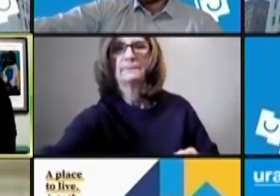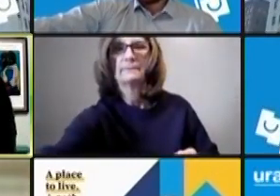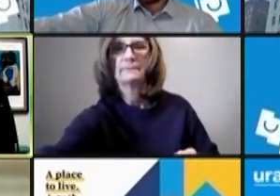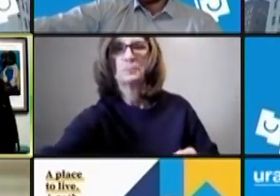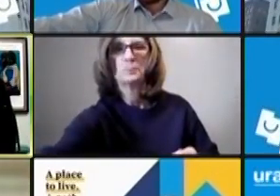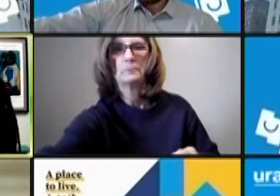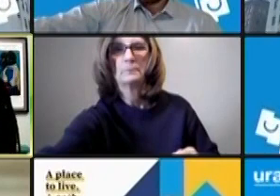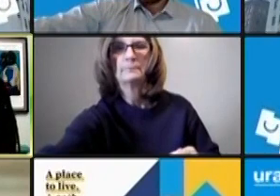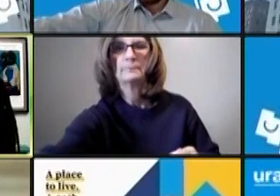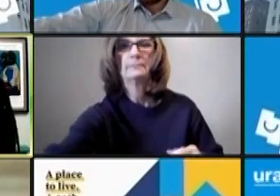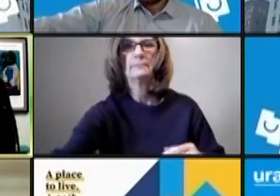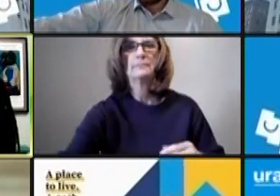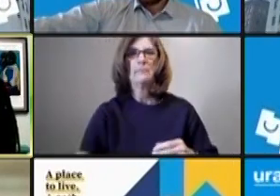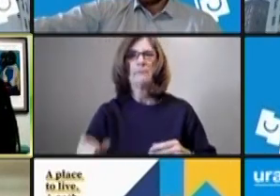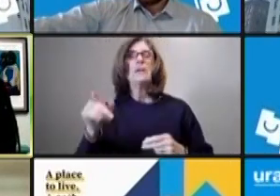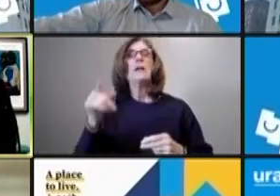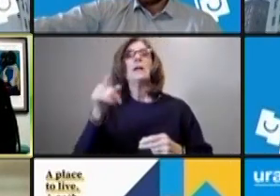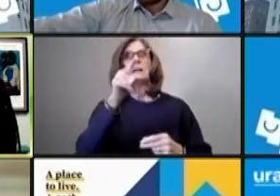Lena Andrews.